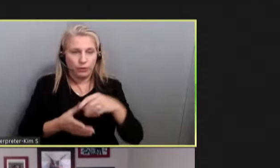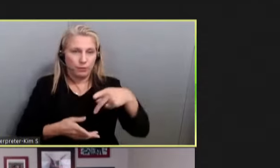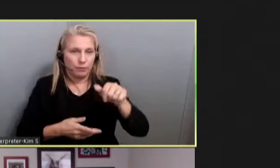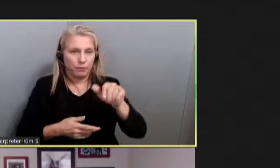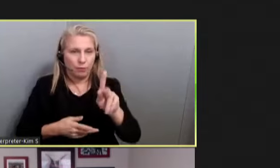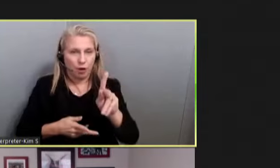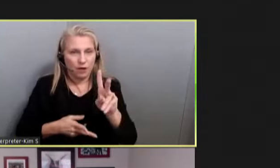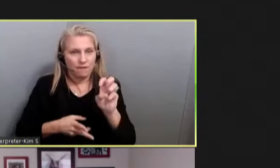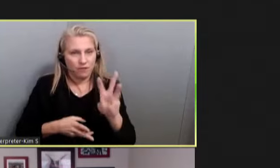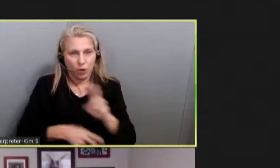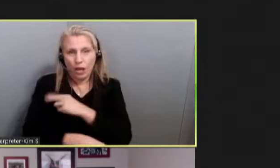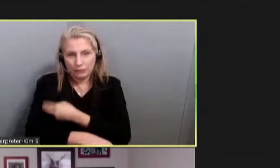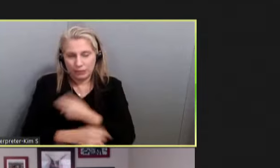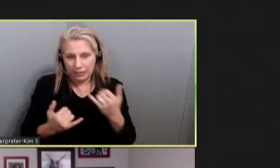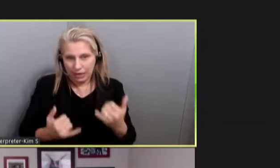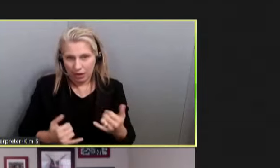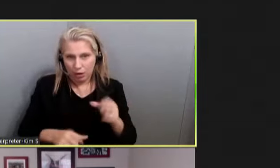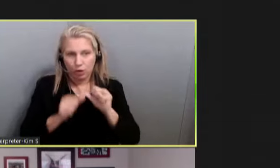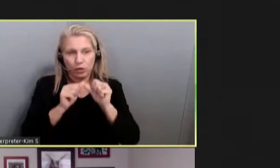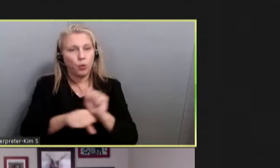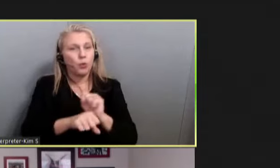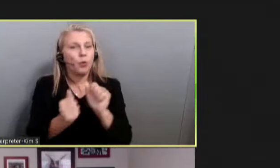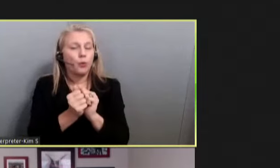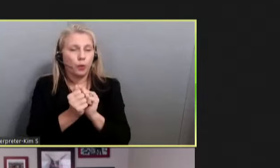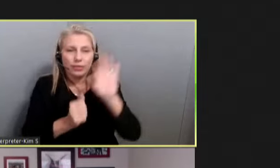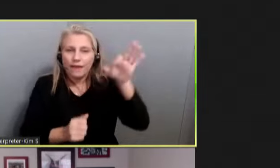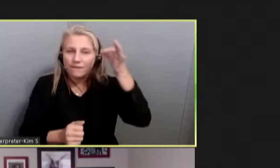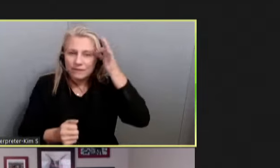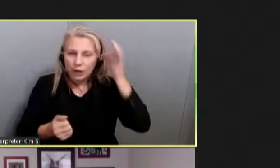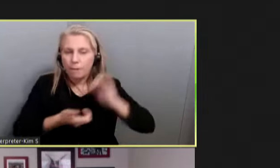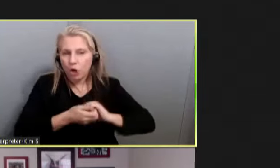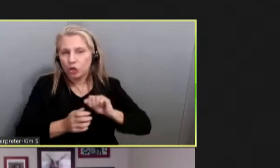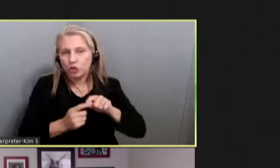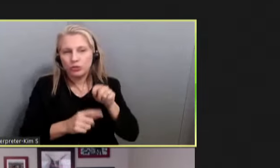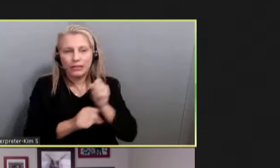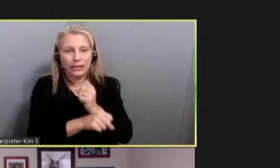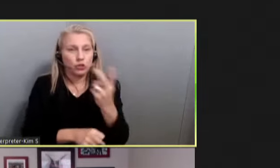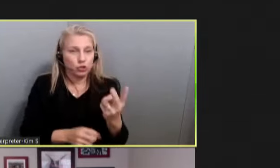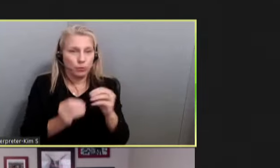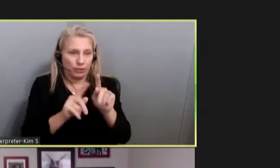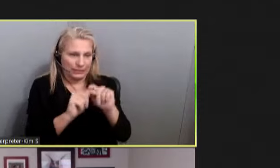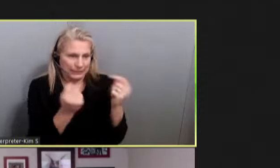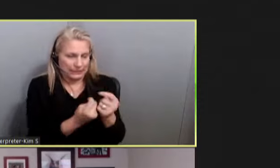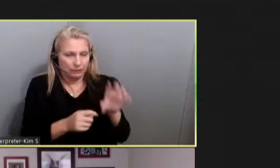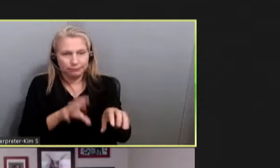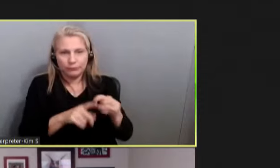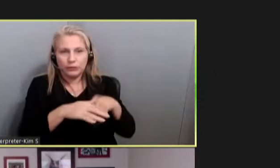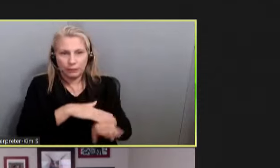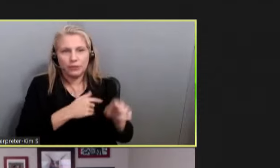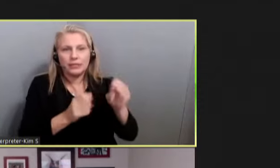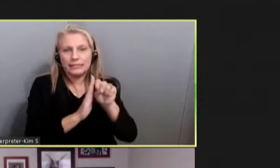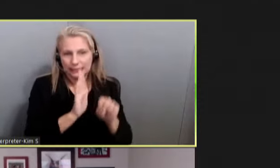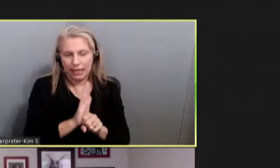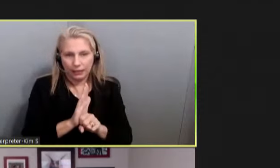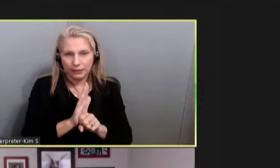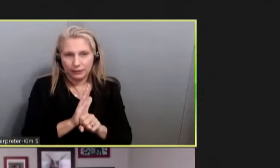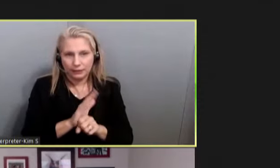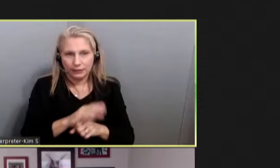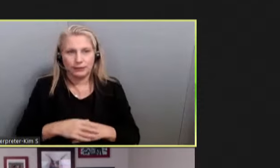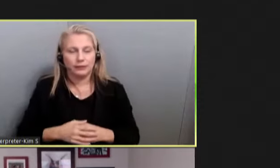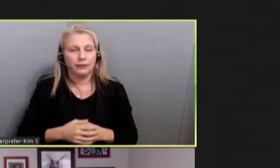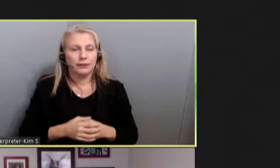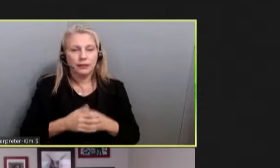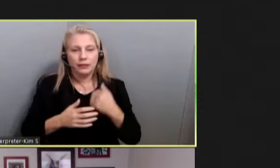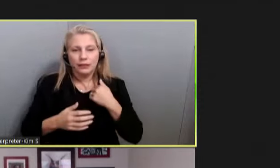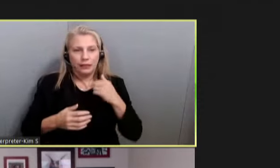now, continuing to work with our federal partners to get 2 additional teams into the state, moving as rapidly as we